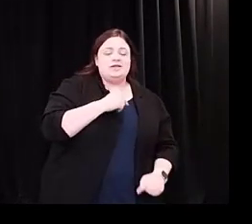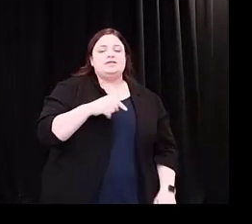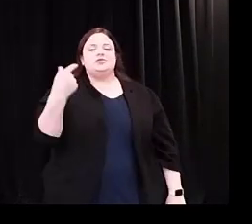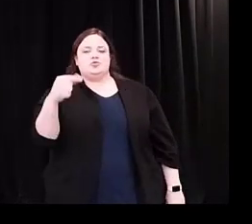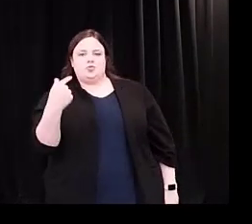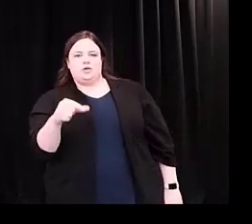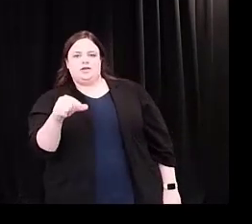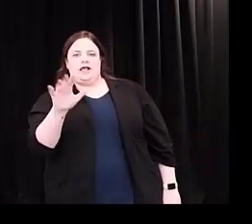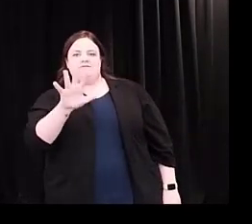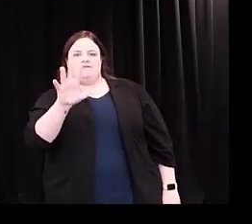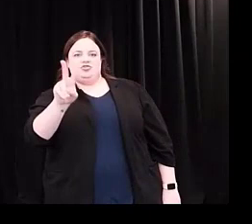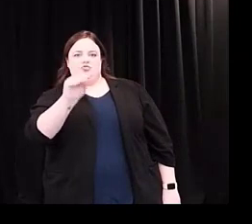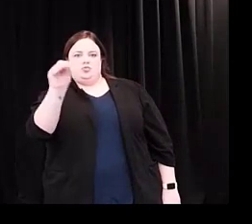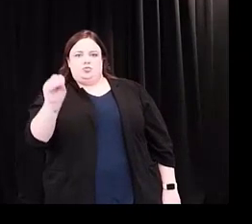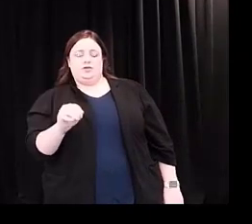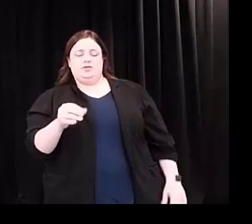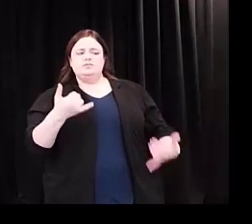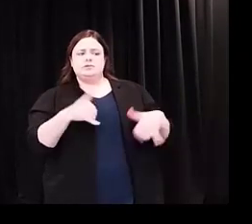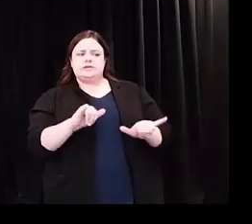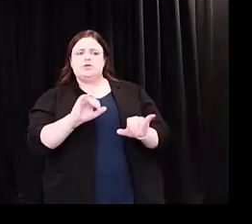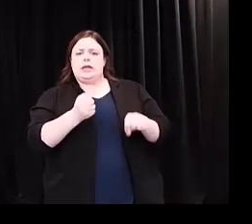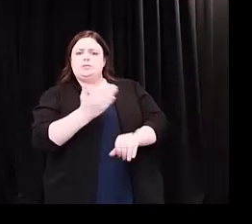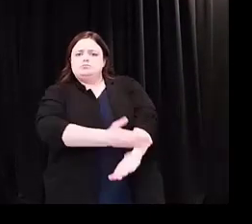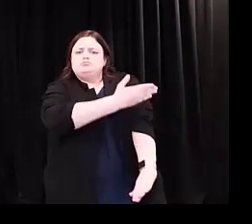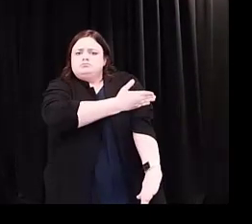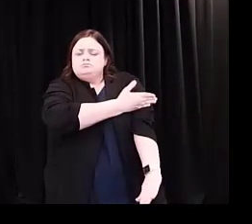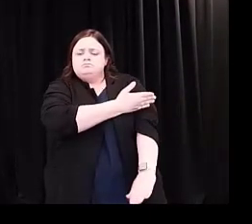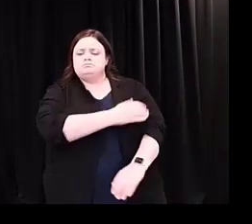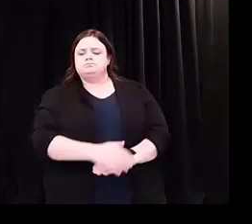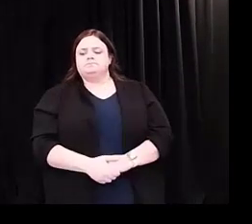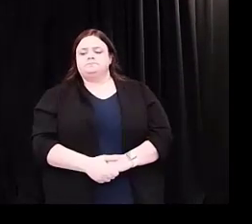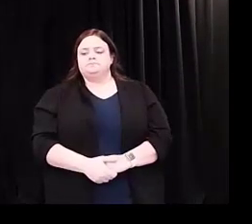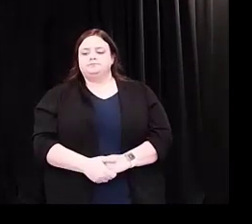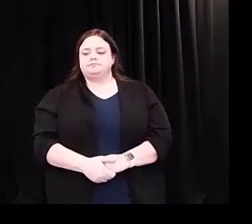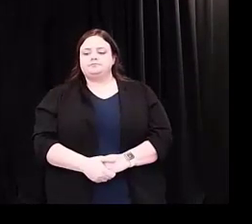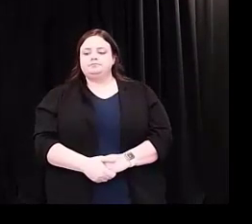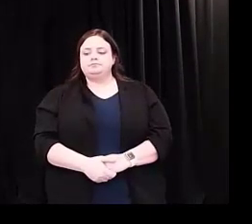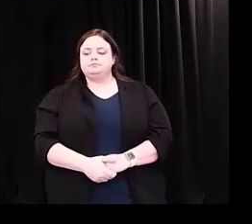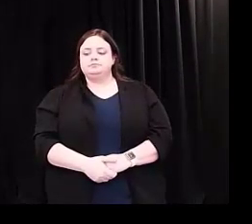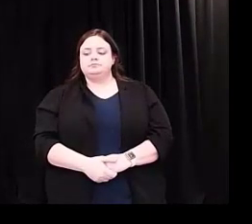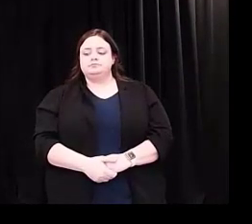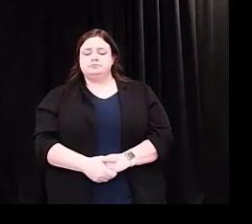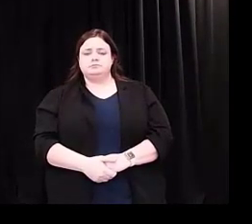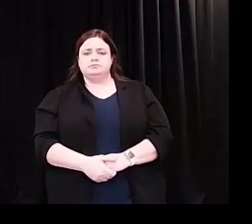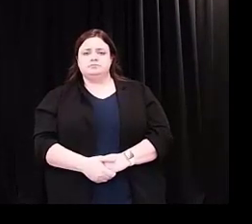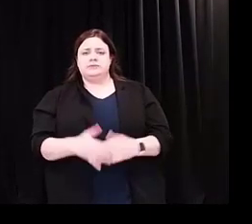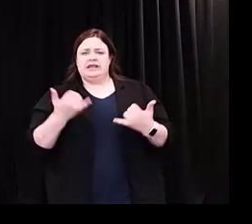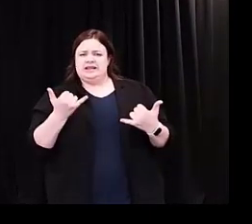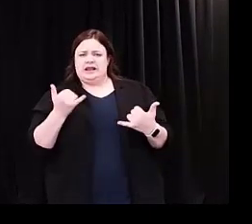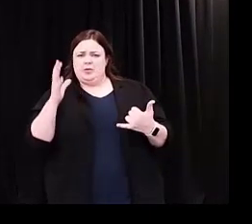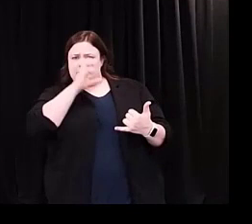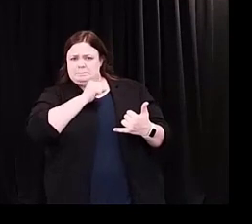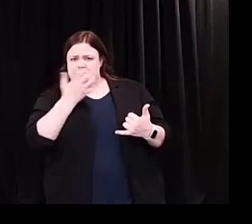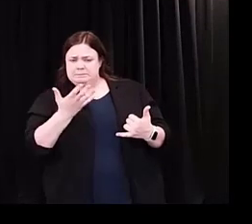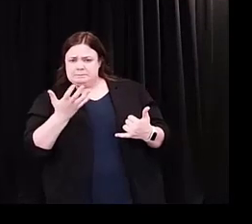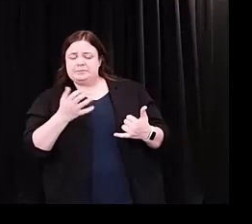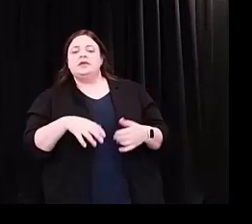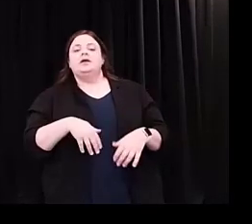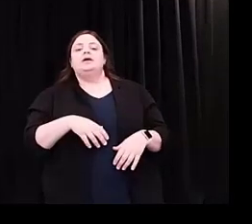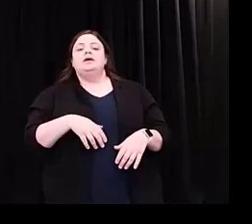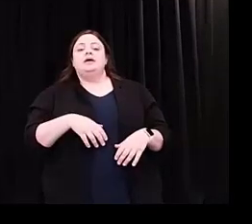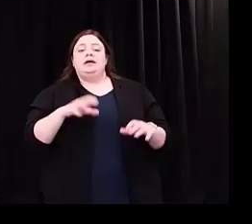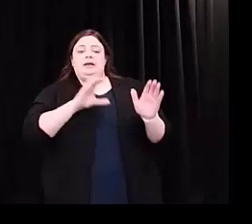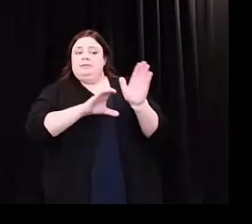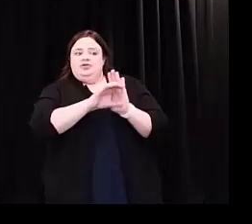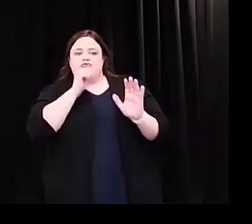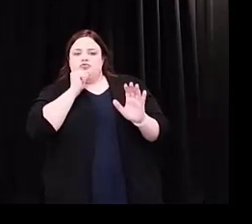52%, but there's still work to be done. What's missing here is the picture is imperfect. It does not